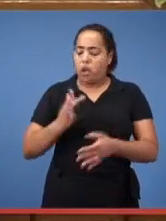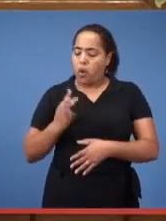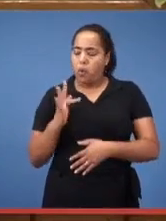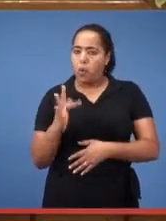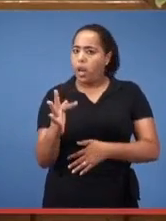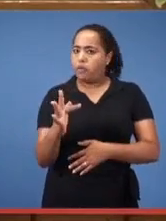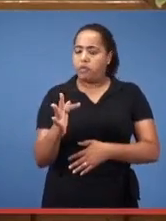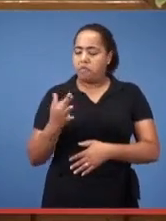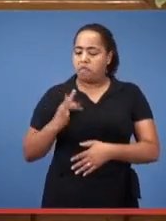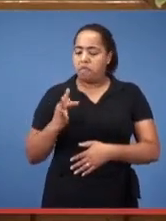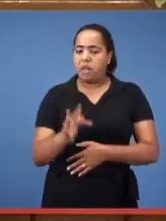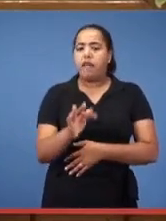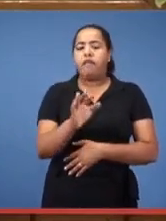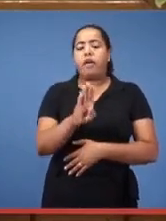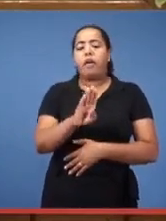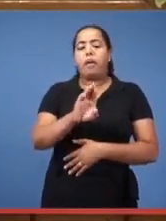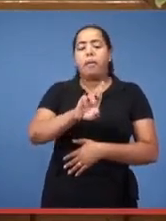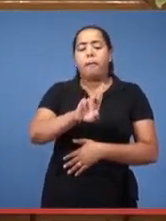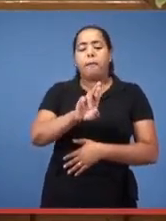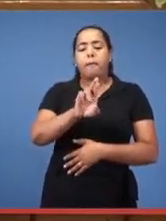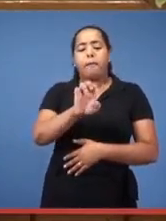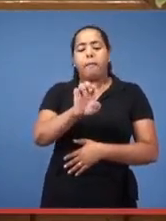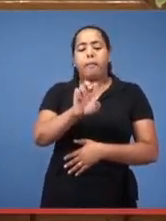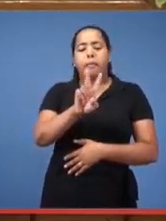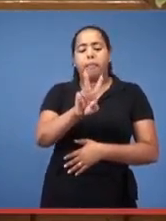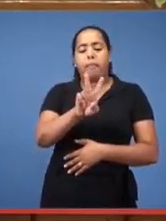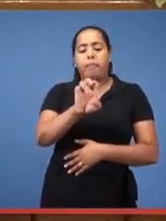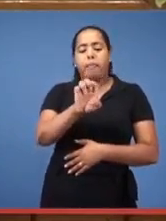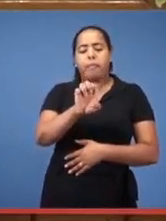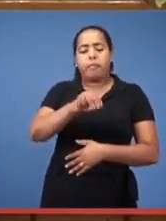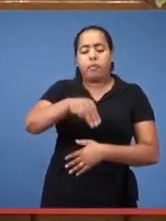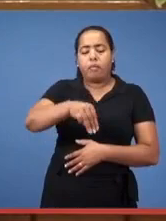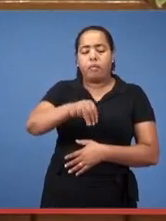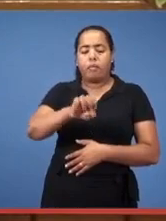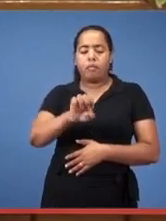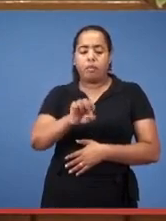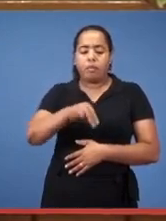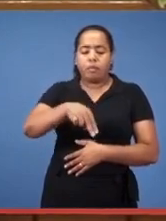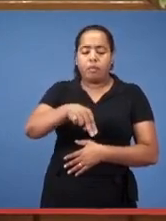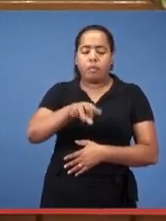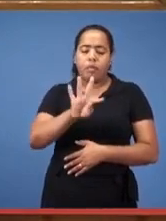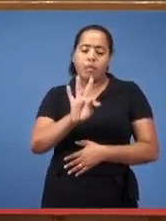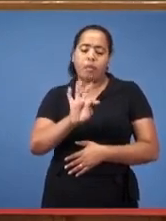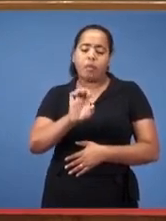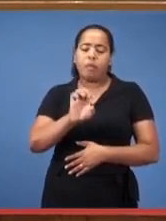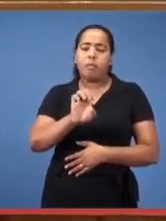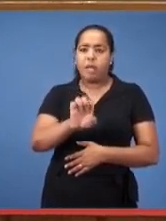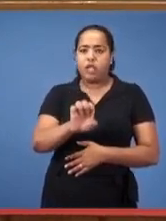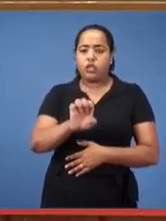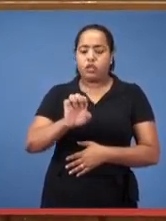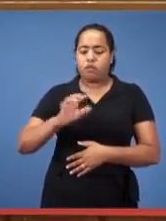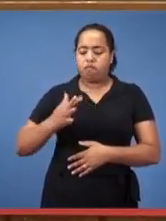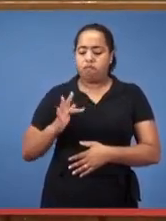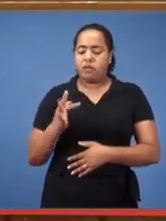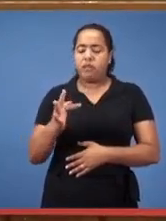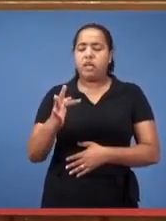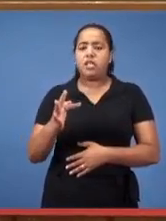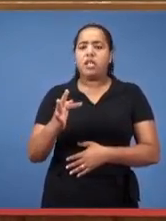the remaining letters. Quickly is an expression used to say that the Lord is